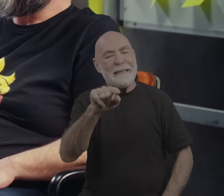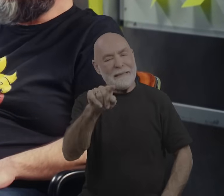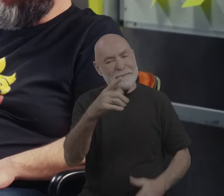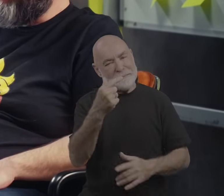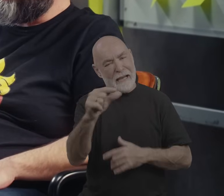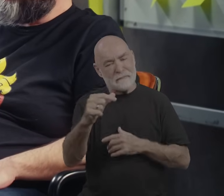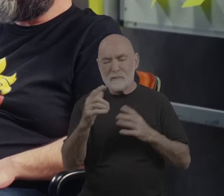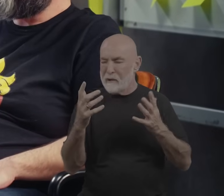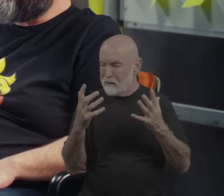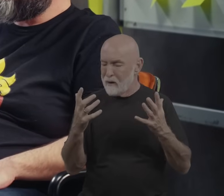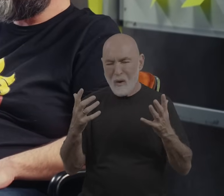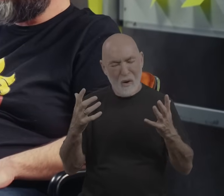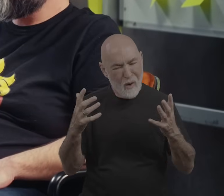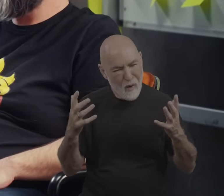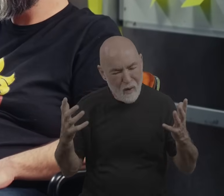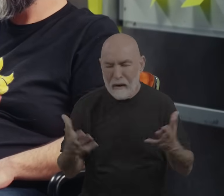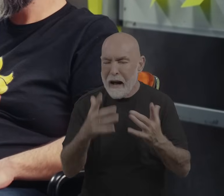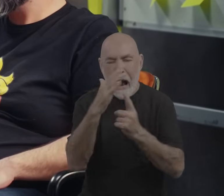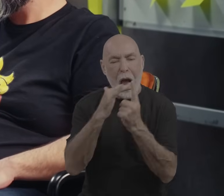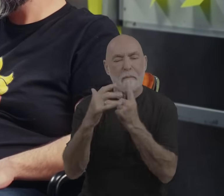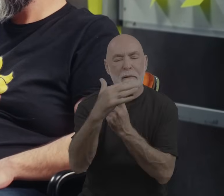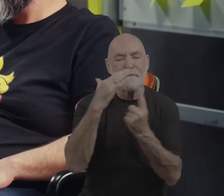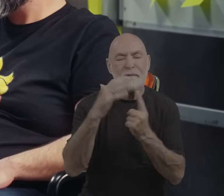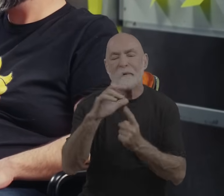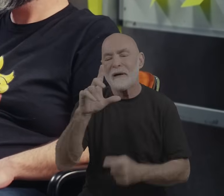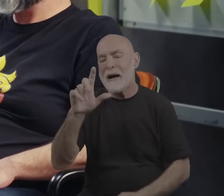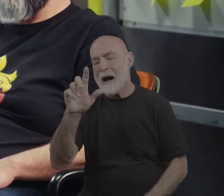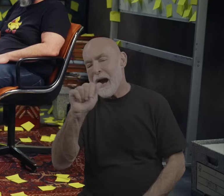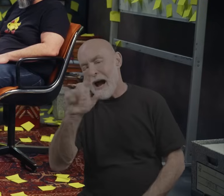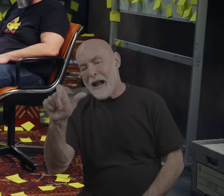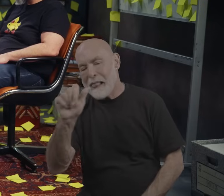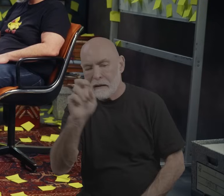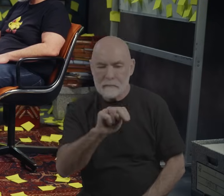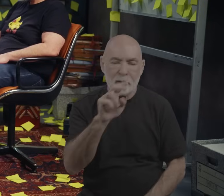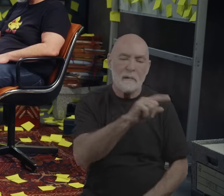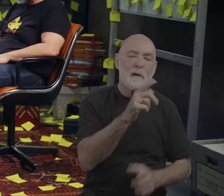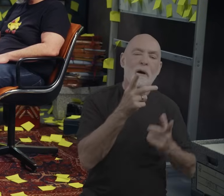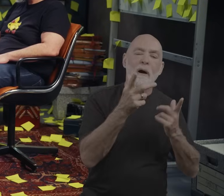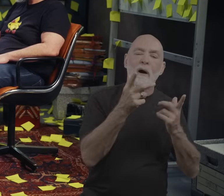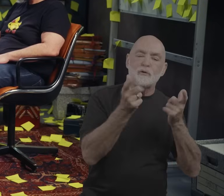narrative games, so much imagination, atmosphere, obviously Alan Wake, obviously